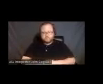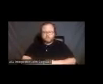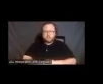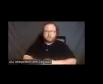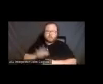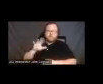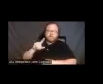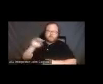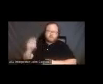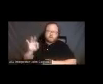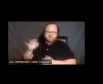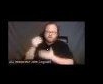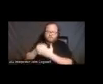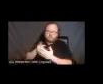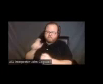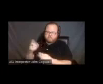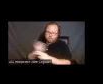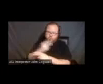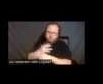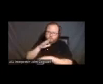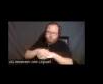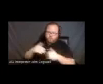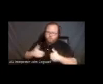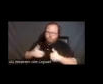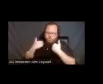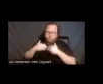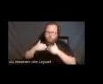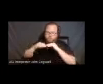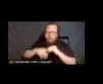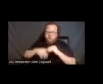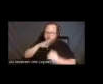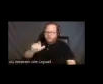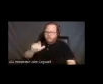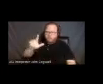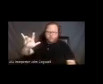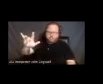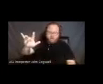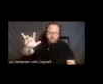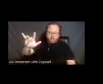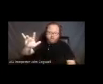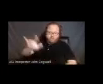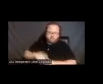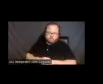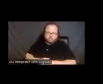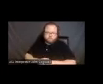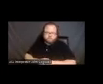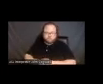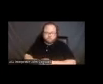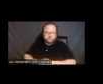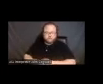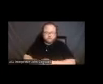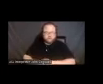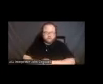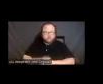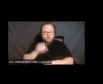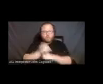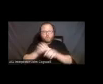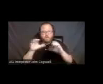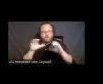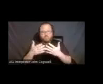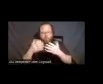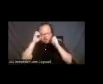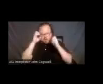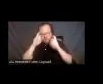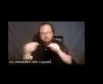51% of the funds must be used on youth under the age of 25. Funds for workforce education and